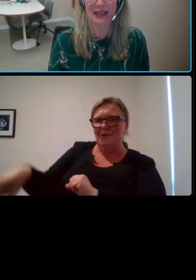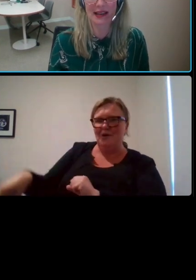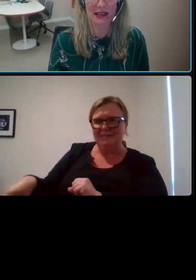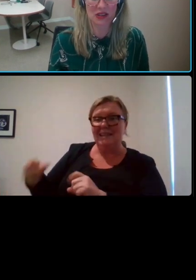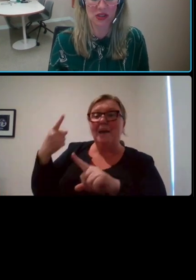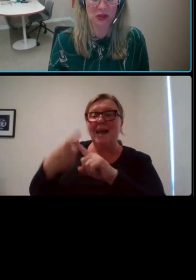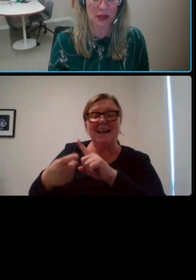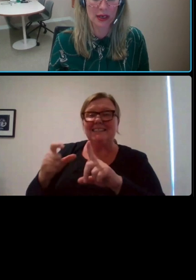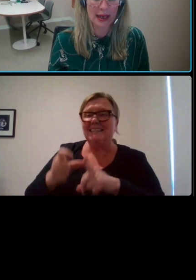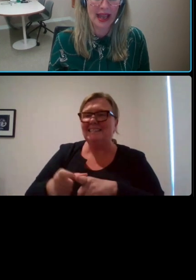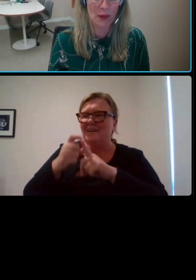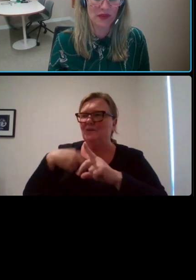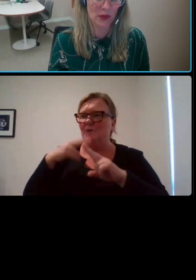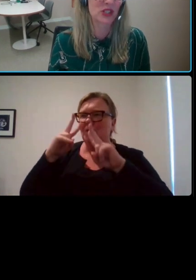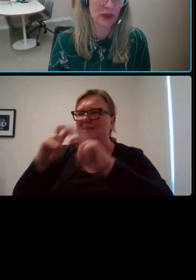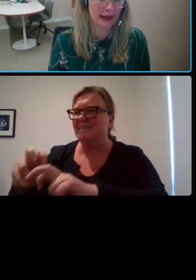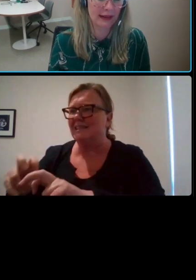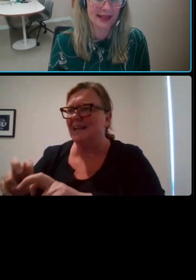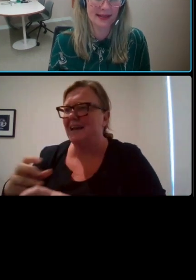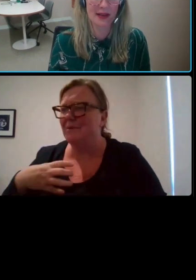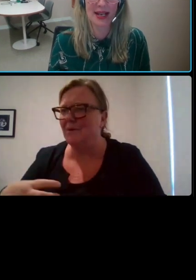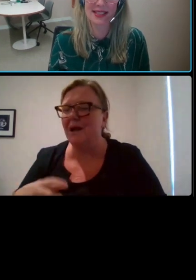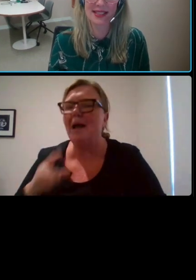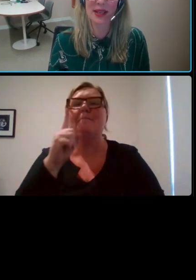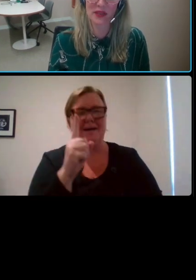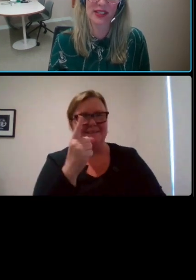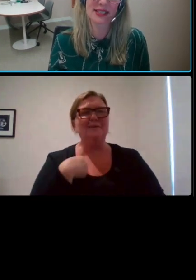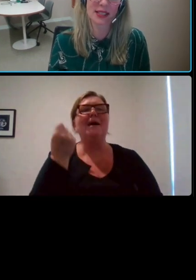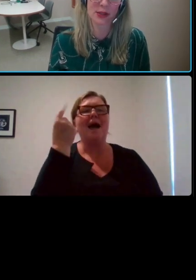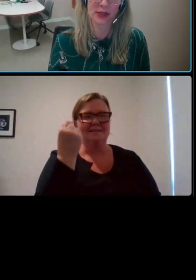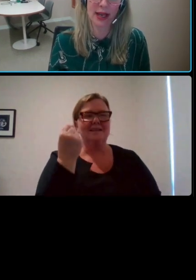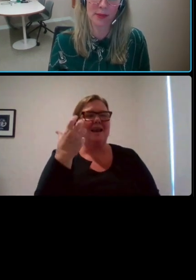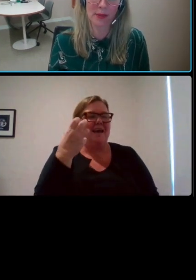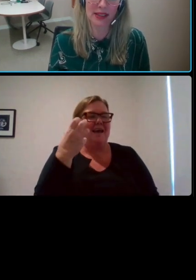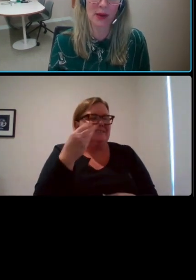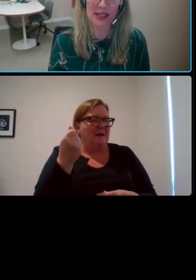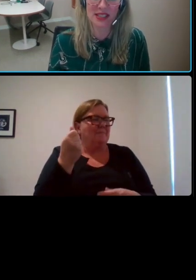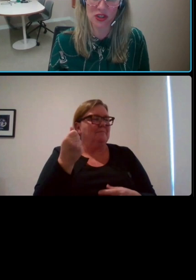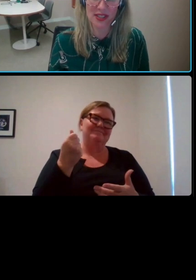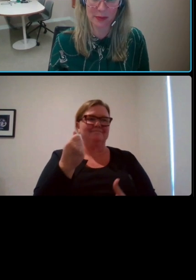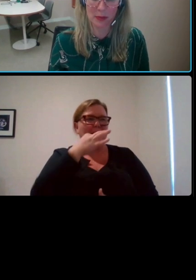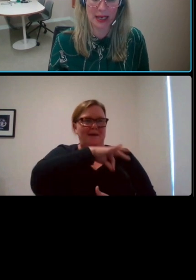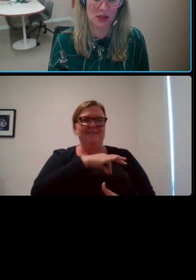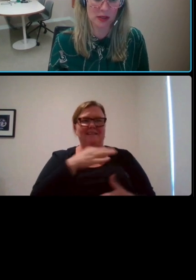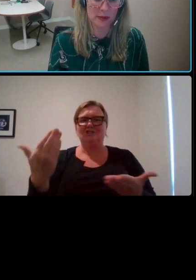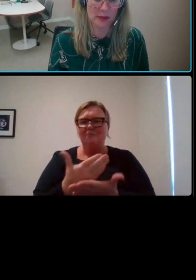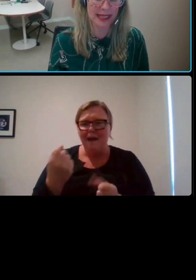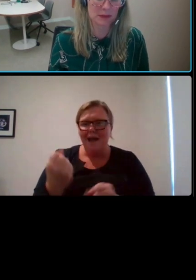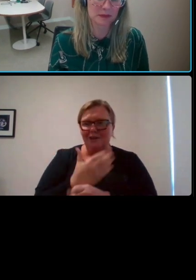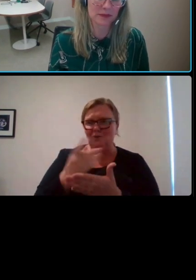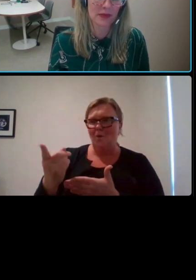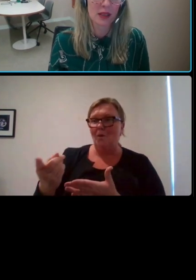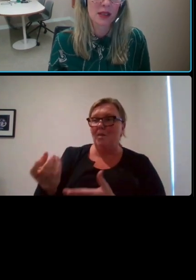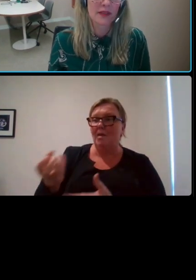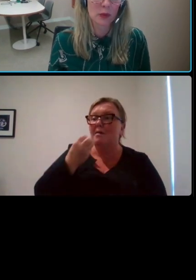to investigate the issue. However, we do recognise that there are some benefits to allowing disclosures to be made